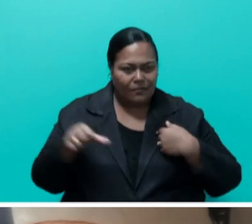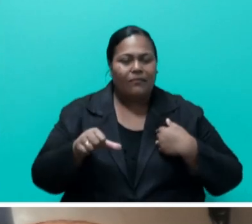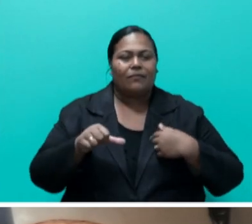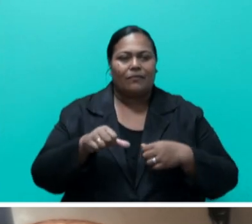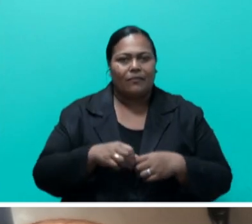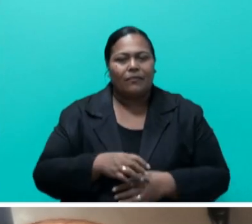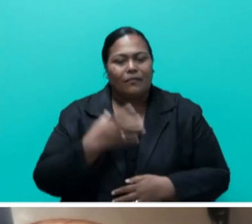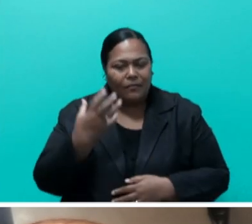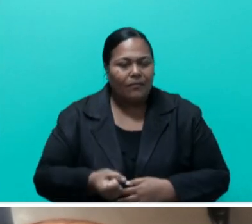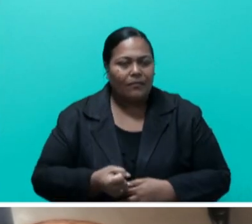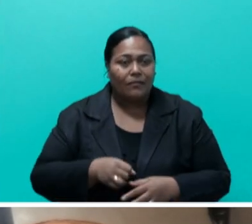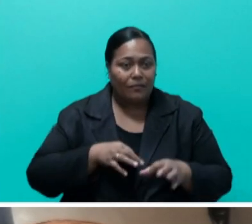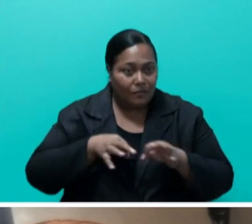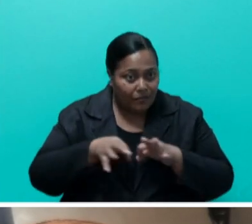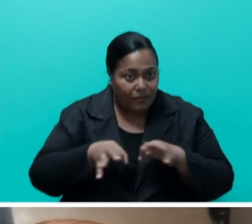possible